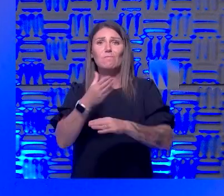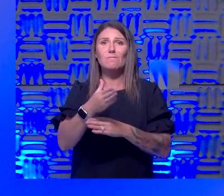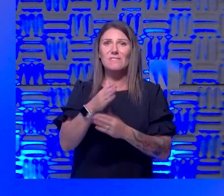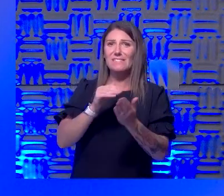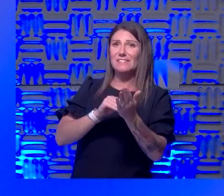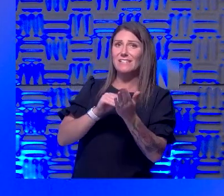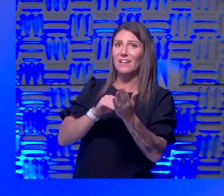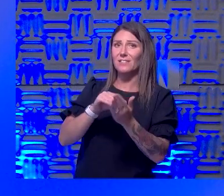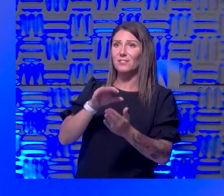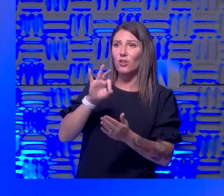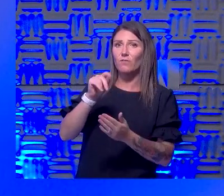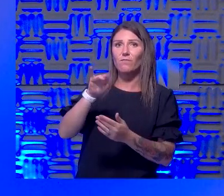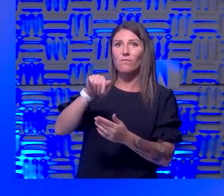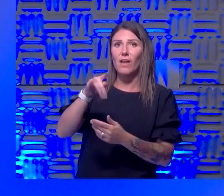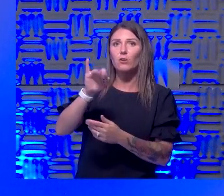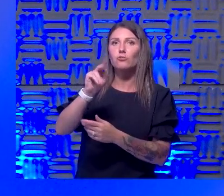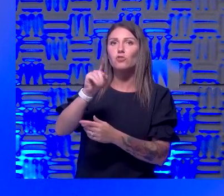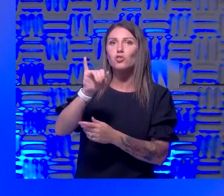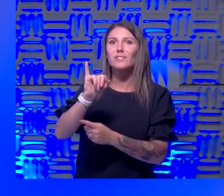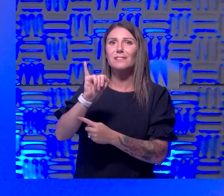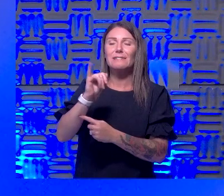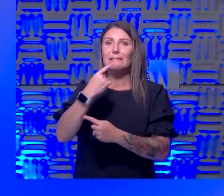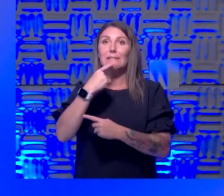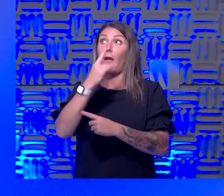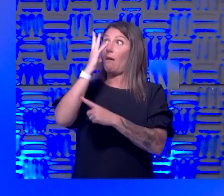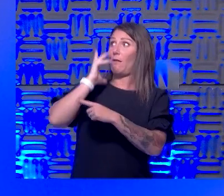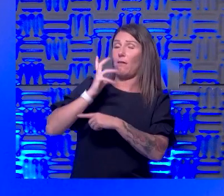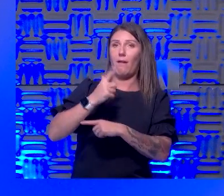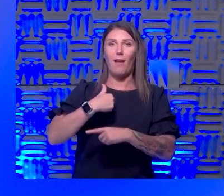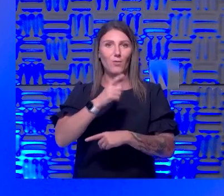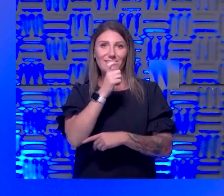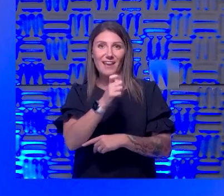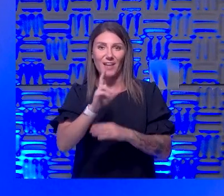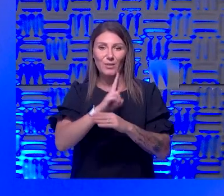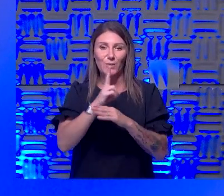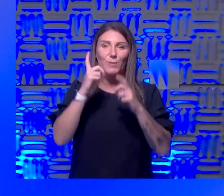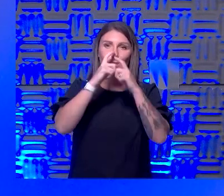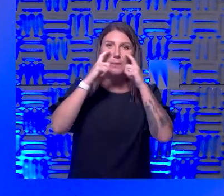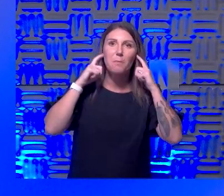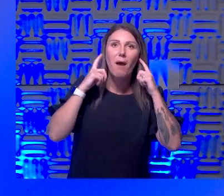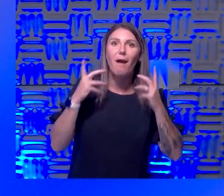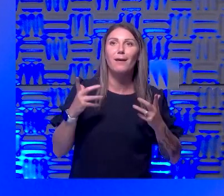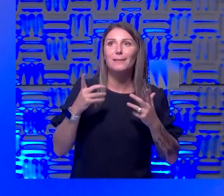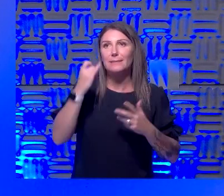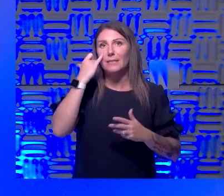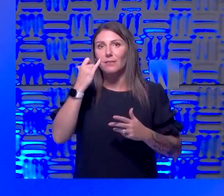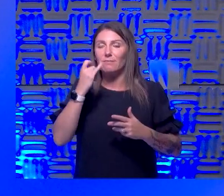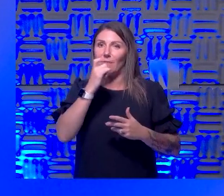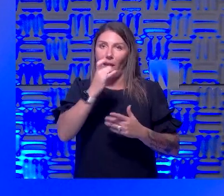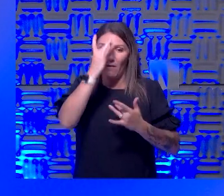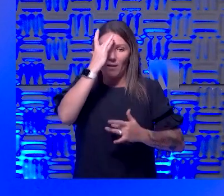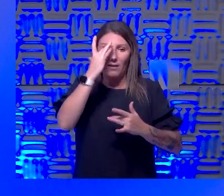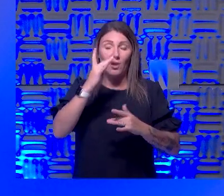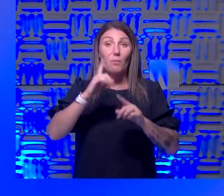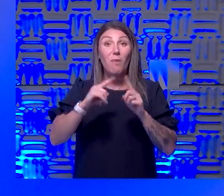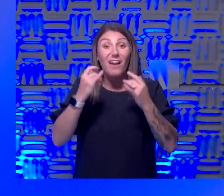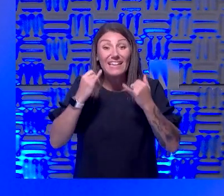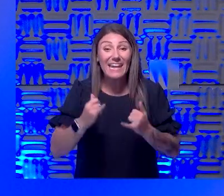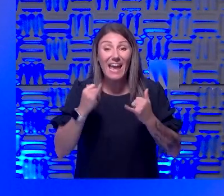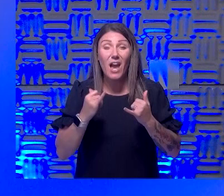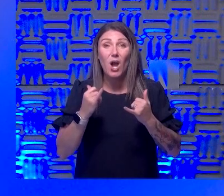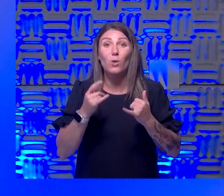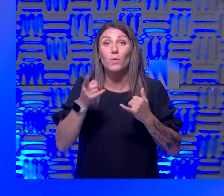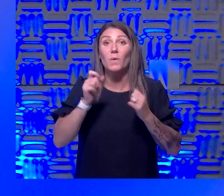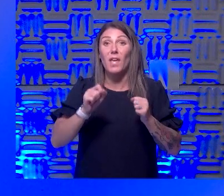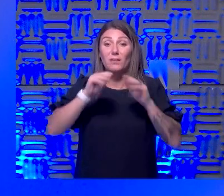one point, I wouldn't wear a mask unless I was ill. Well, unfortunately, he is always wearing a mask now. Unfortunately, with this virus, you can spread a lot of this